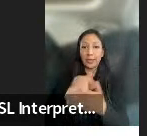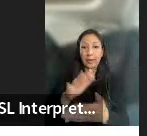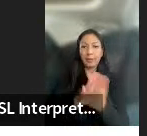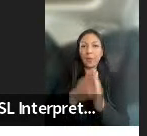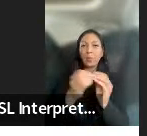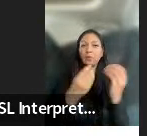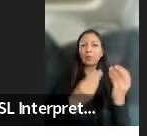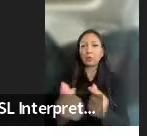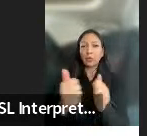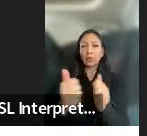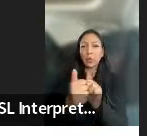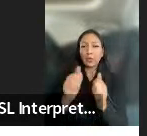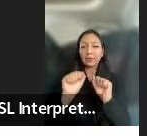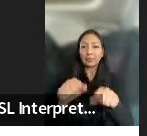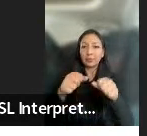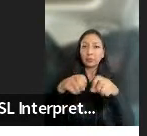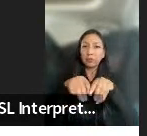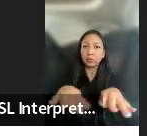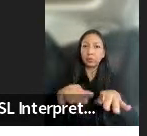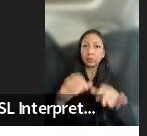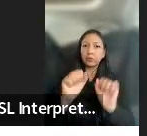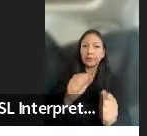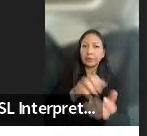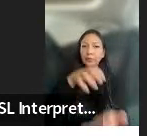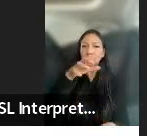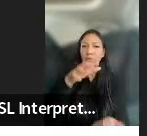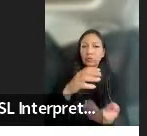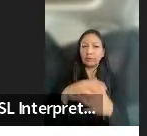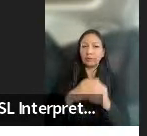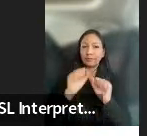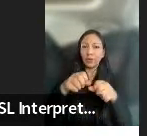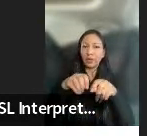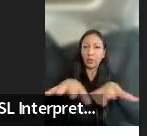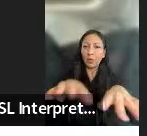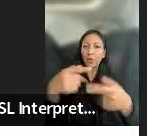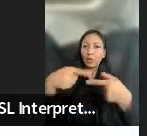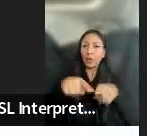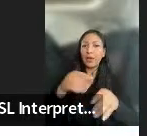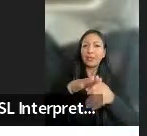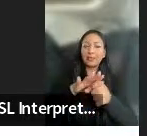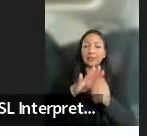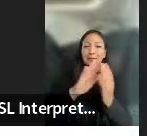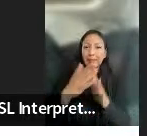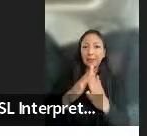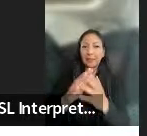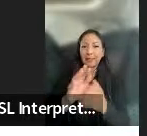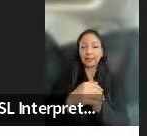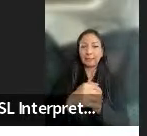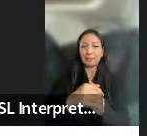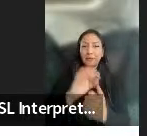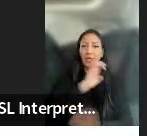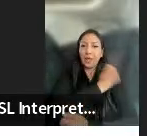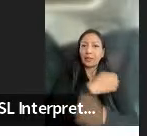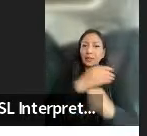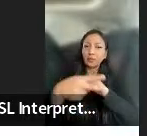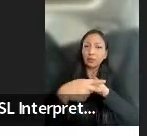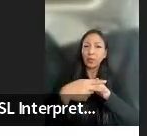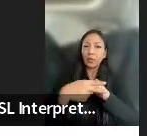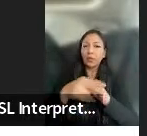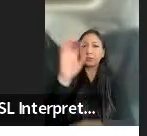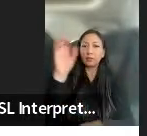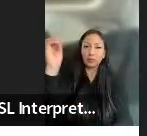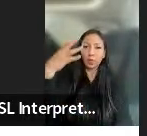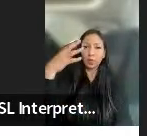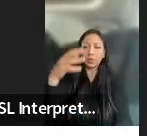with distributed assets spread throughout the city, energy storage, solar, and generation. Next